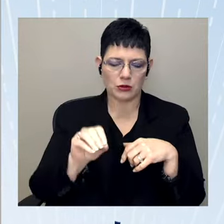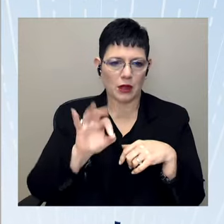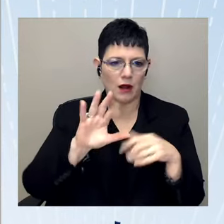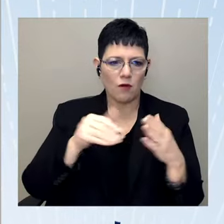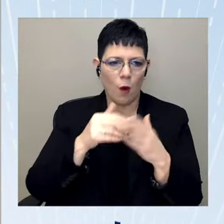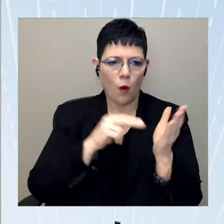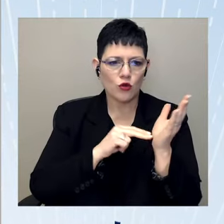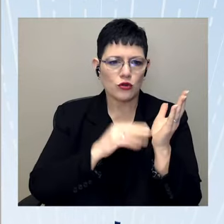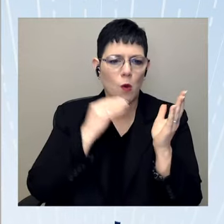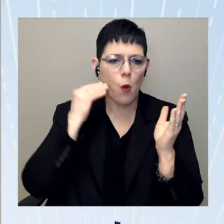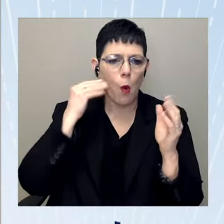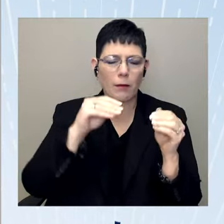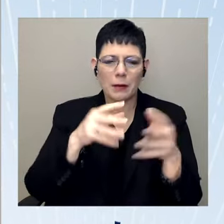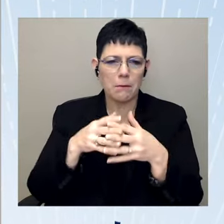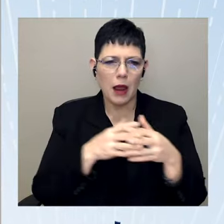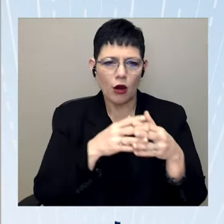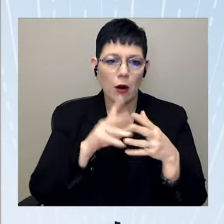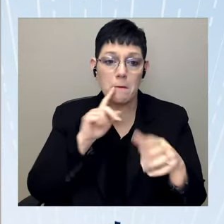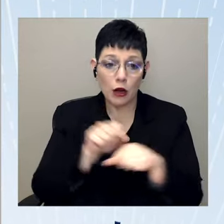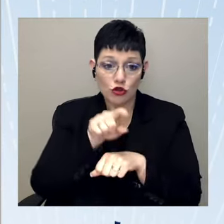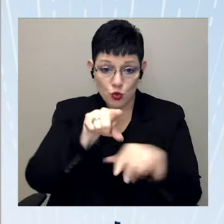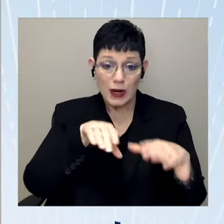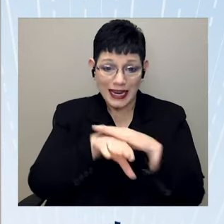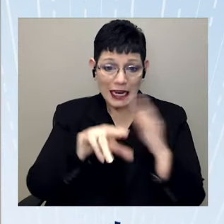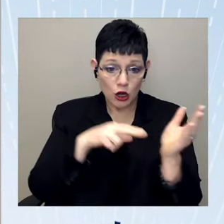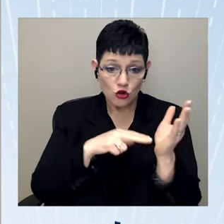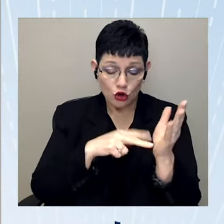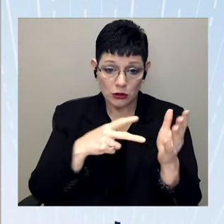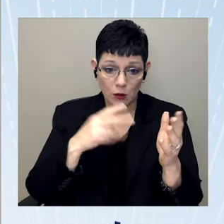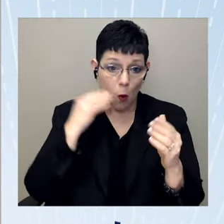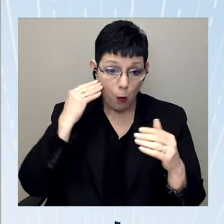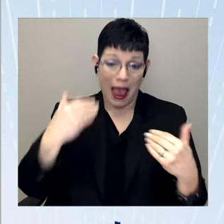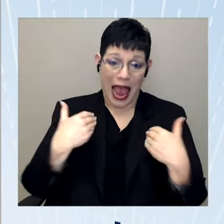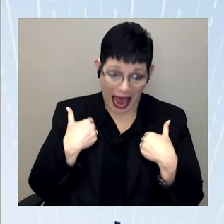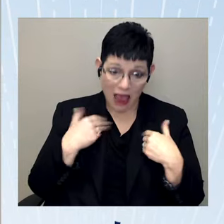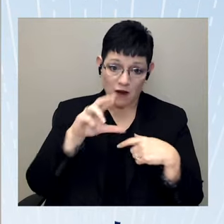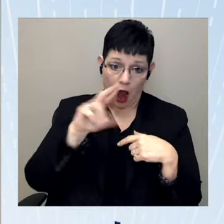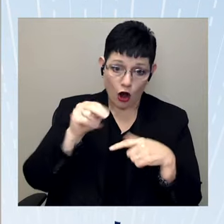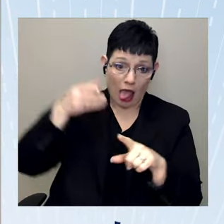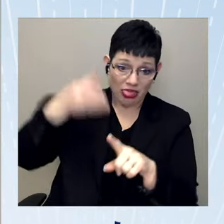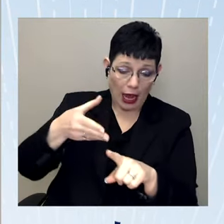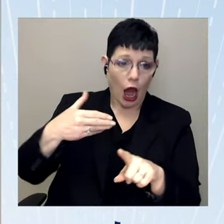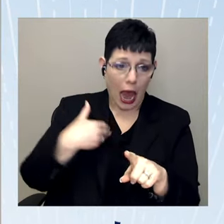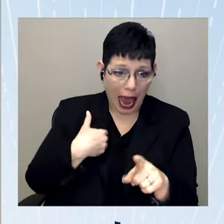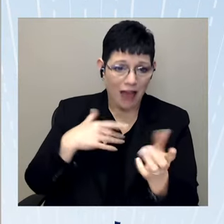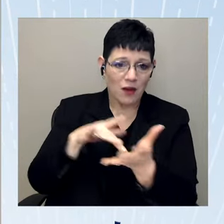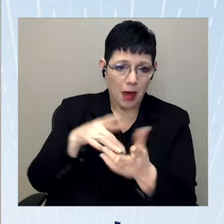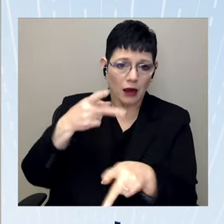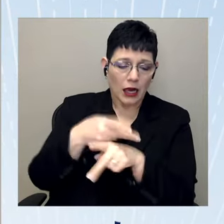to make sure that if you go to a nursing home, there's a nurse who will take care of you. Pretty simple.